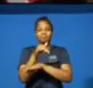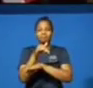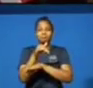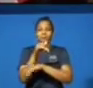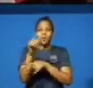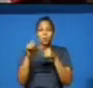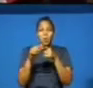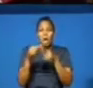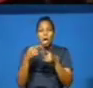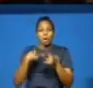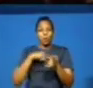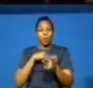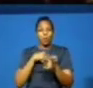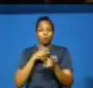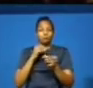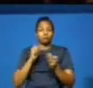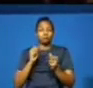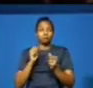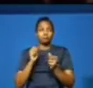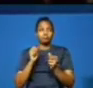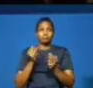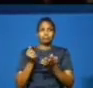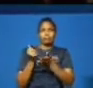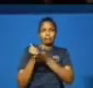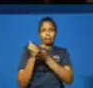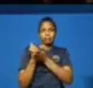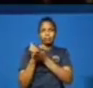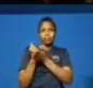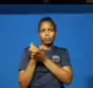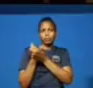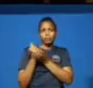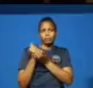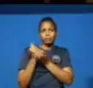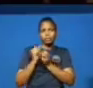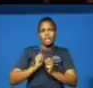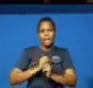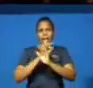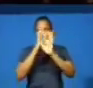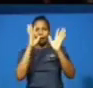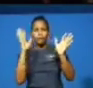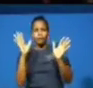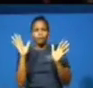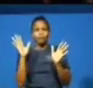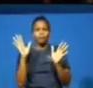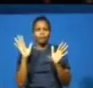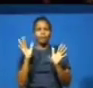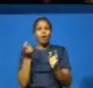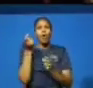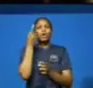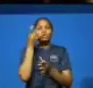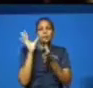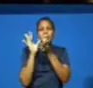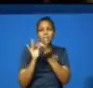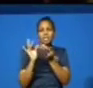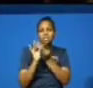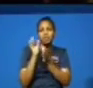when we'll clarify and complete the message of the 11th chapter.